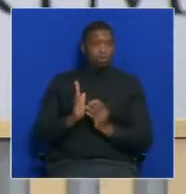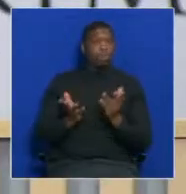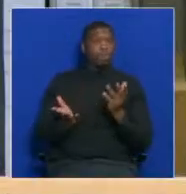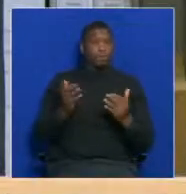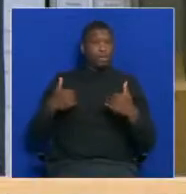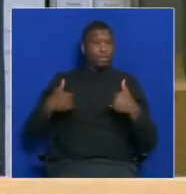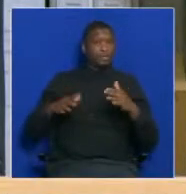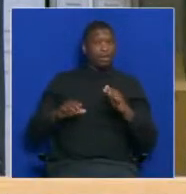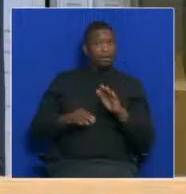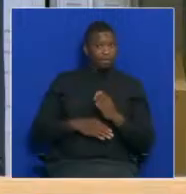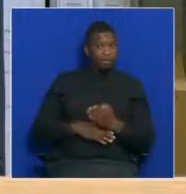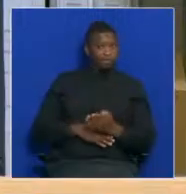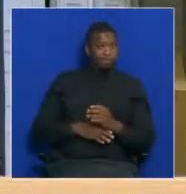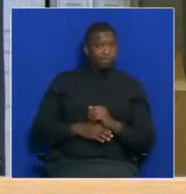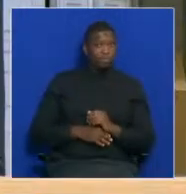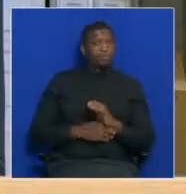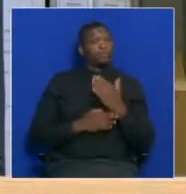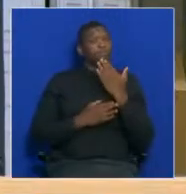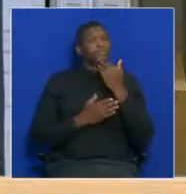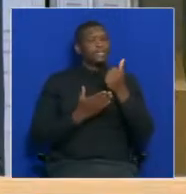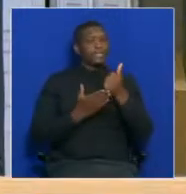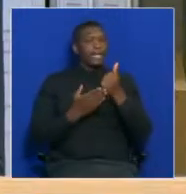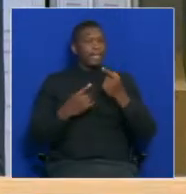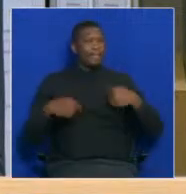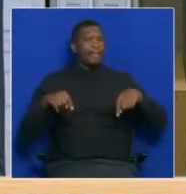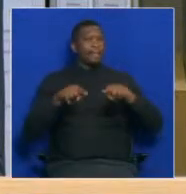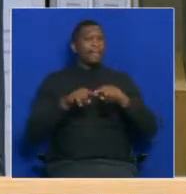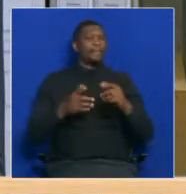Please assist Mr. Sissoko.